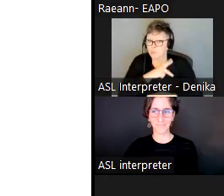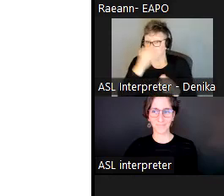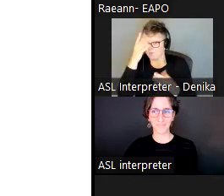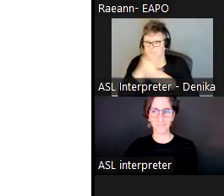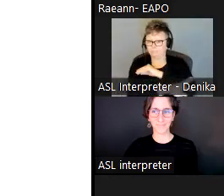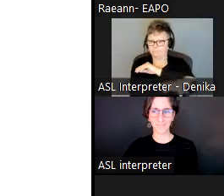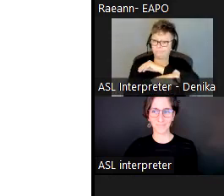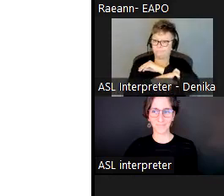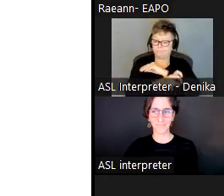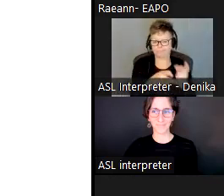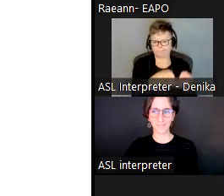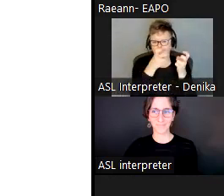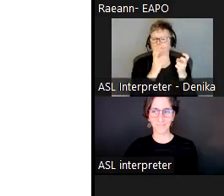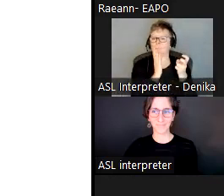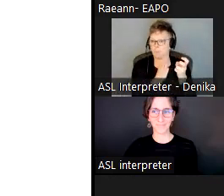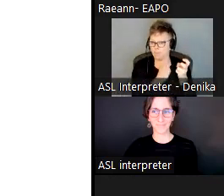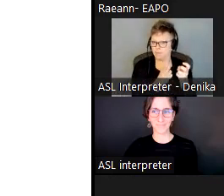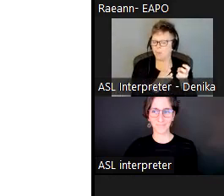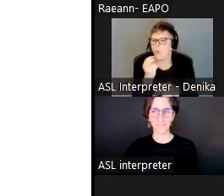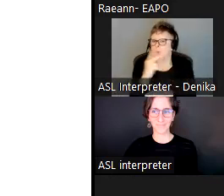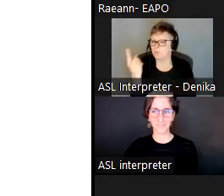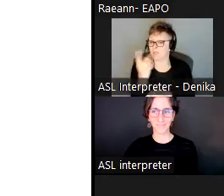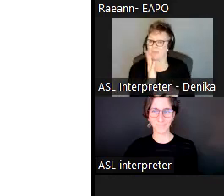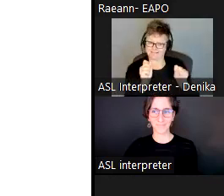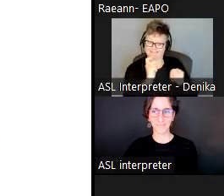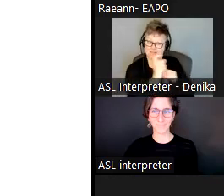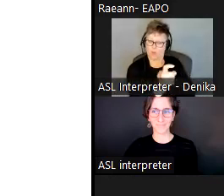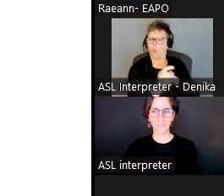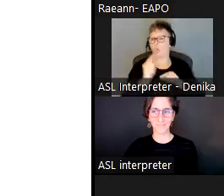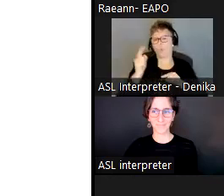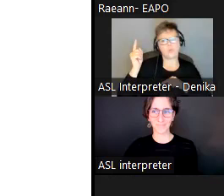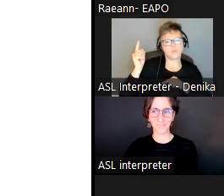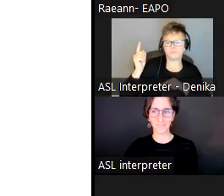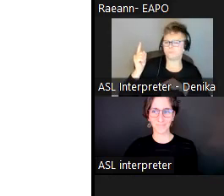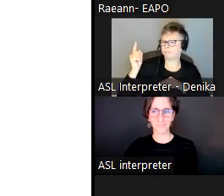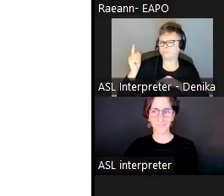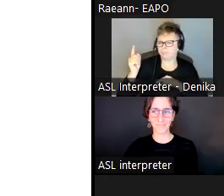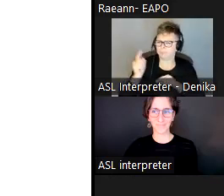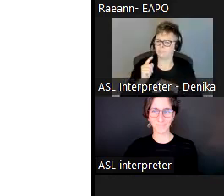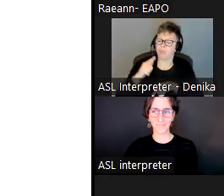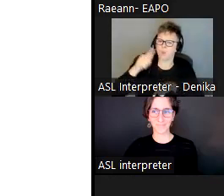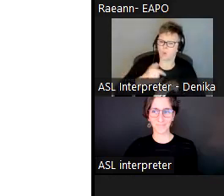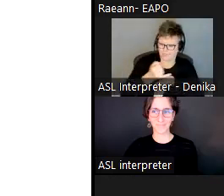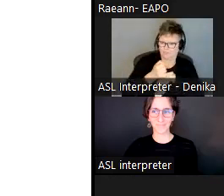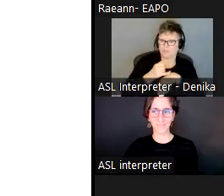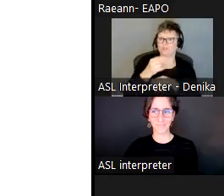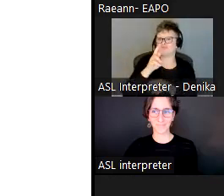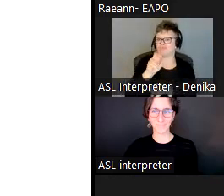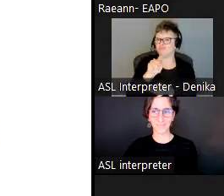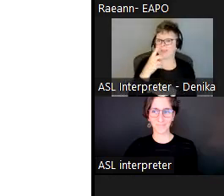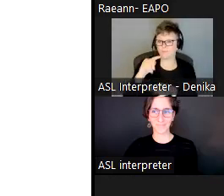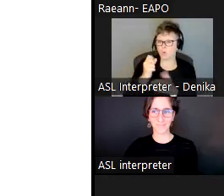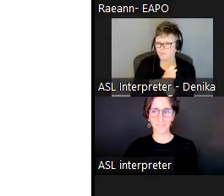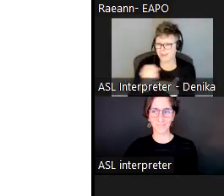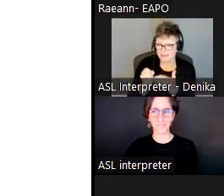could be that somebody calls you and offers low interest rates on credit cards where they will